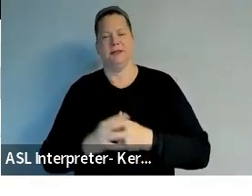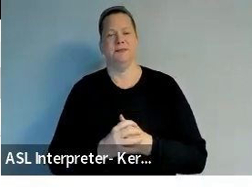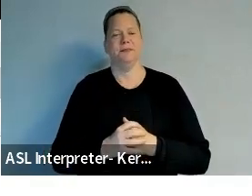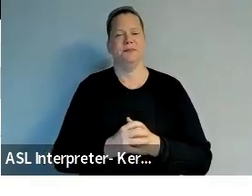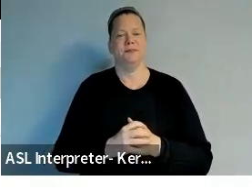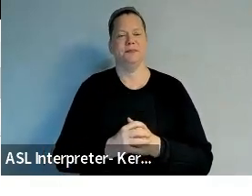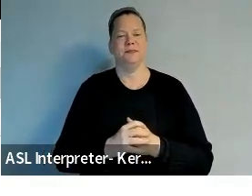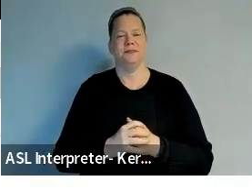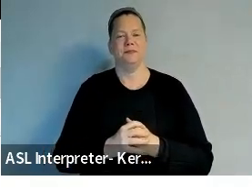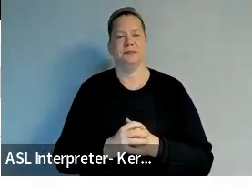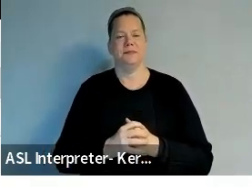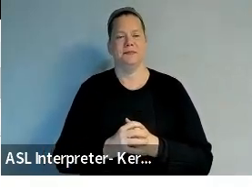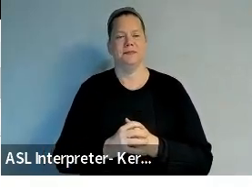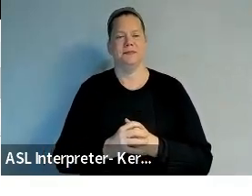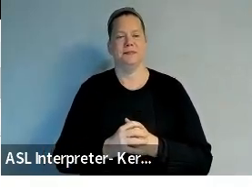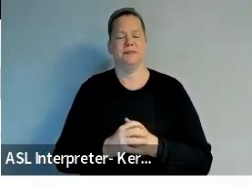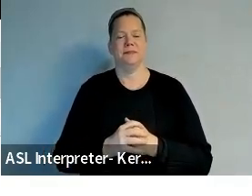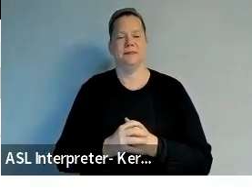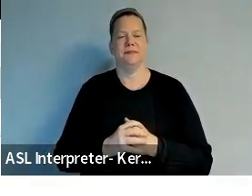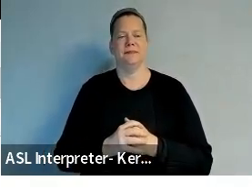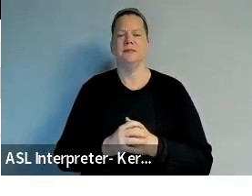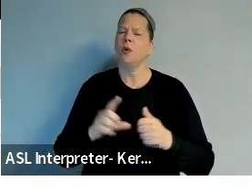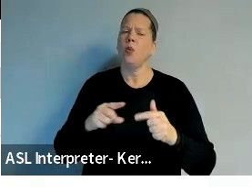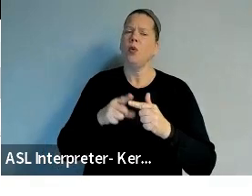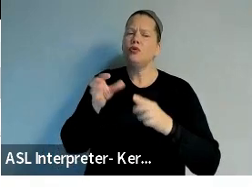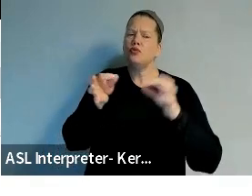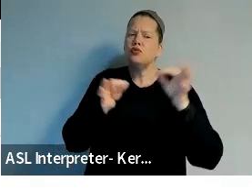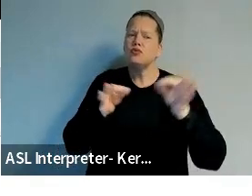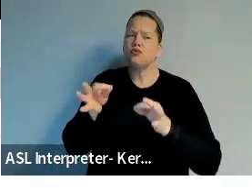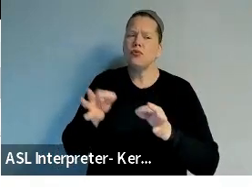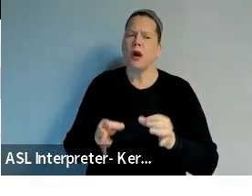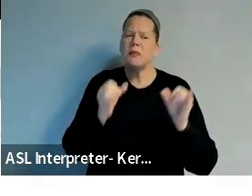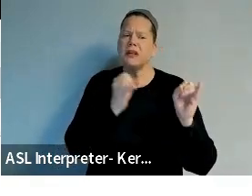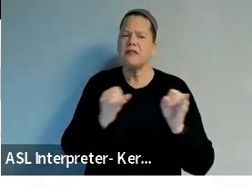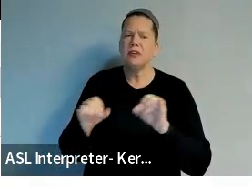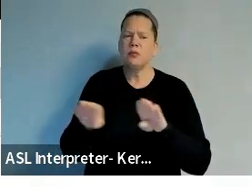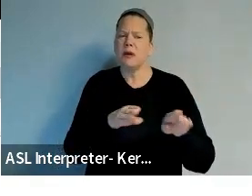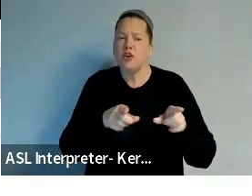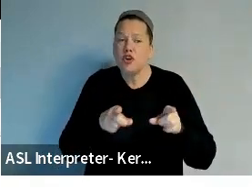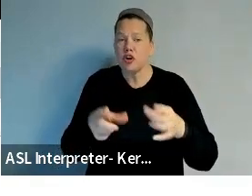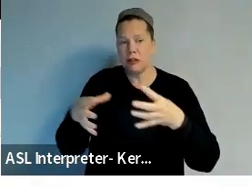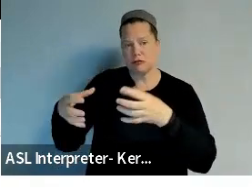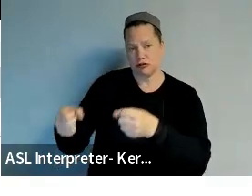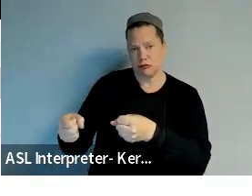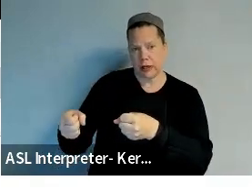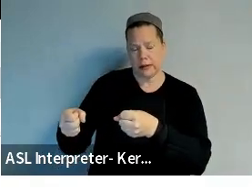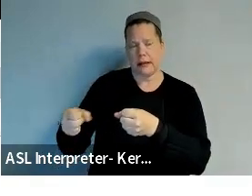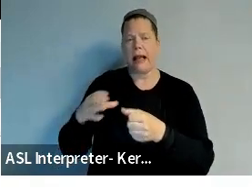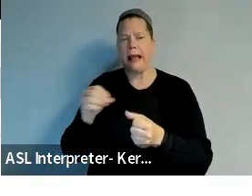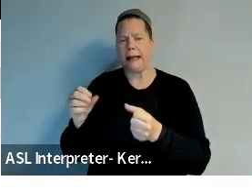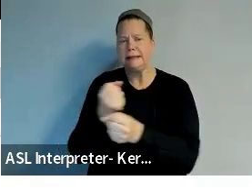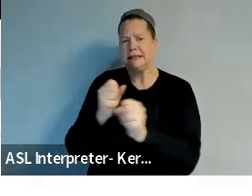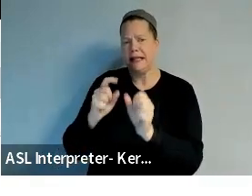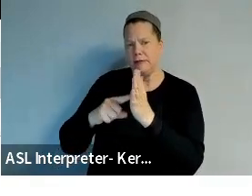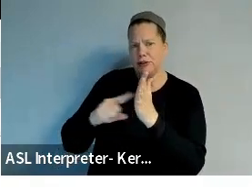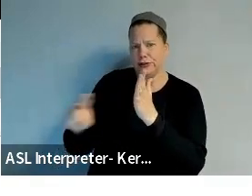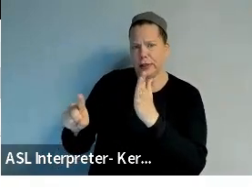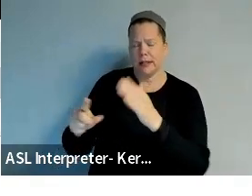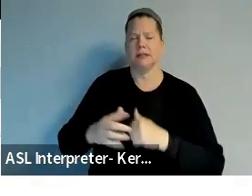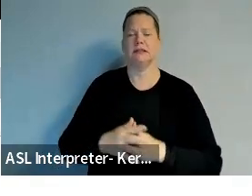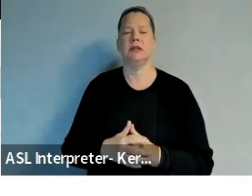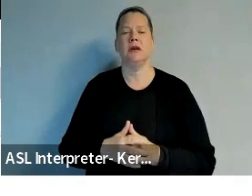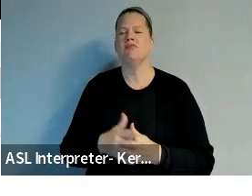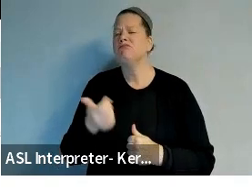For the describe individual's behavior and condition during restraint and safety checks, enter